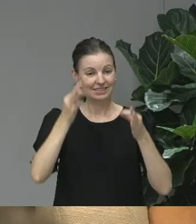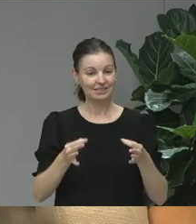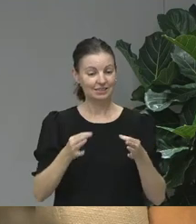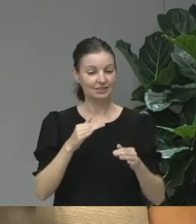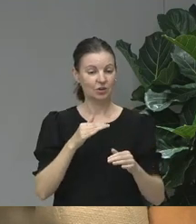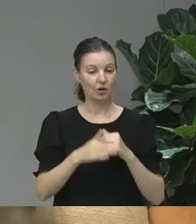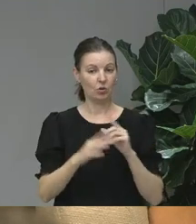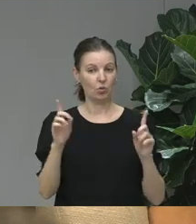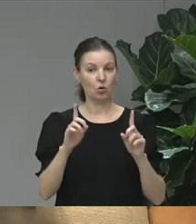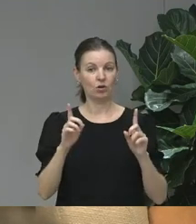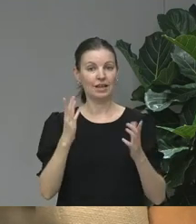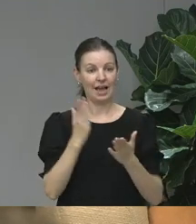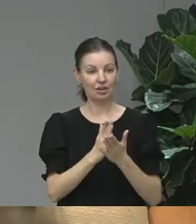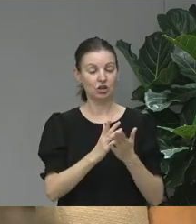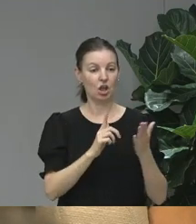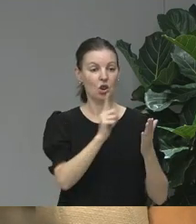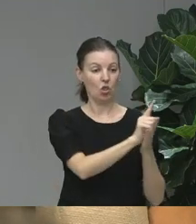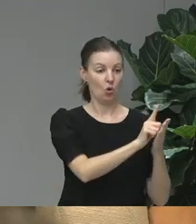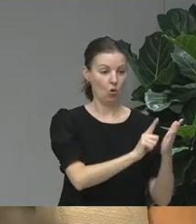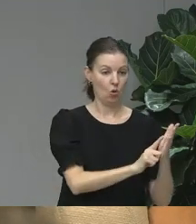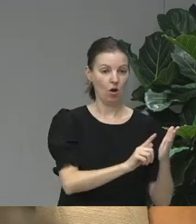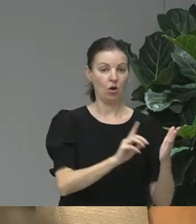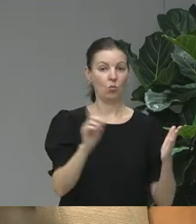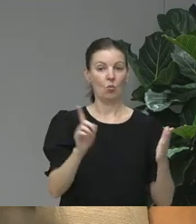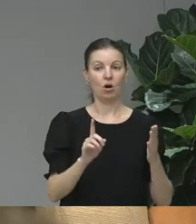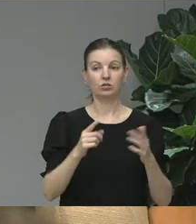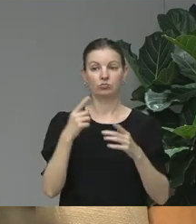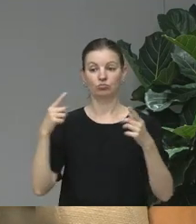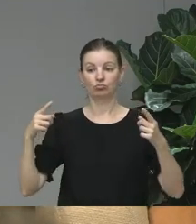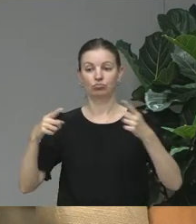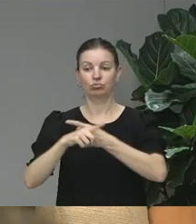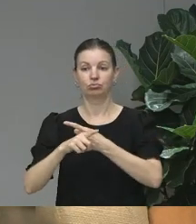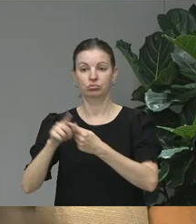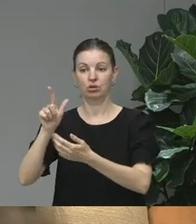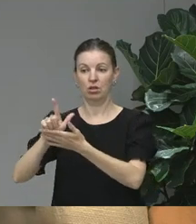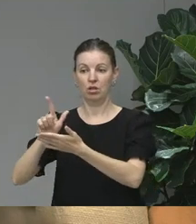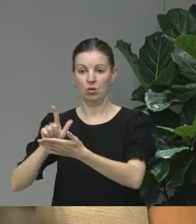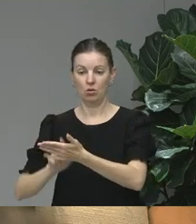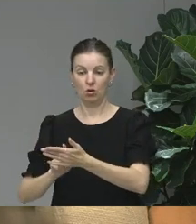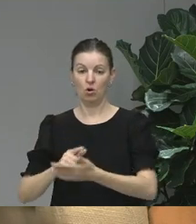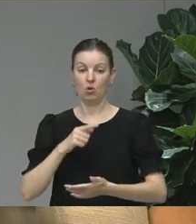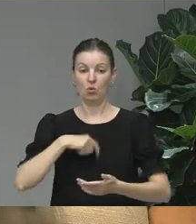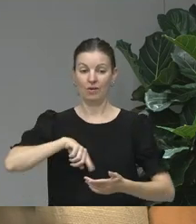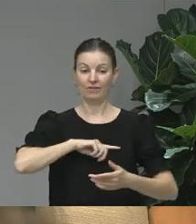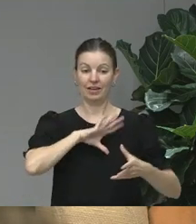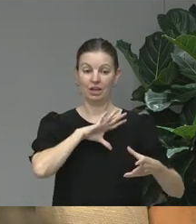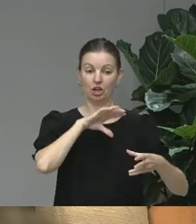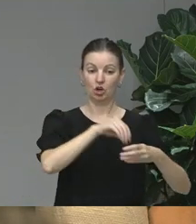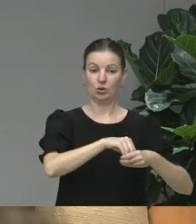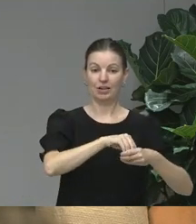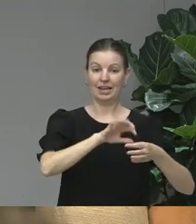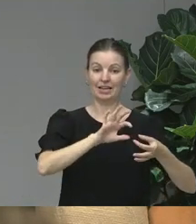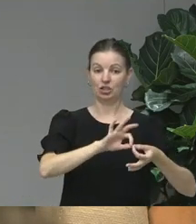is lawful and what is not unlawful, the fact that we've included an interpretive obligation that brings in